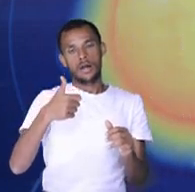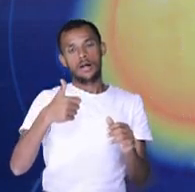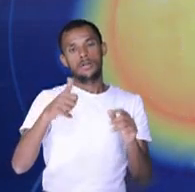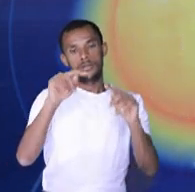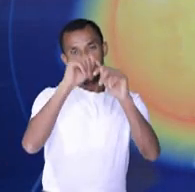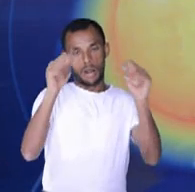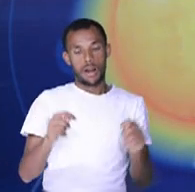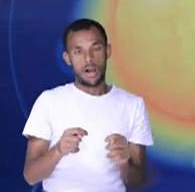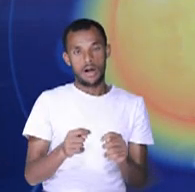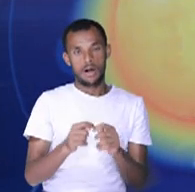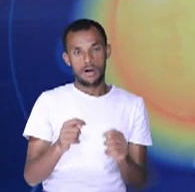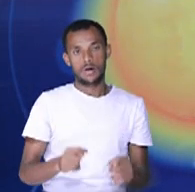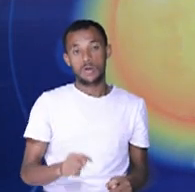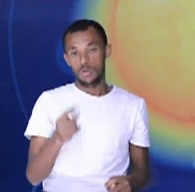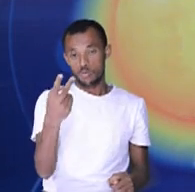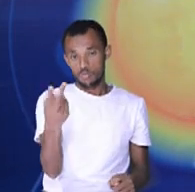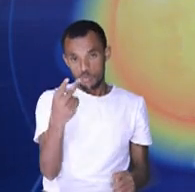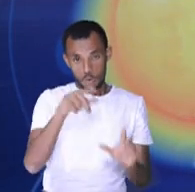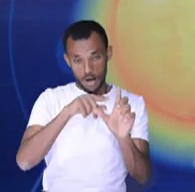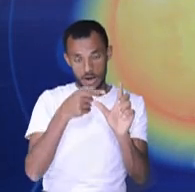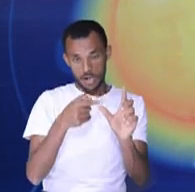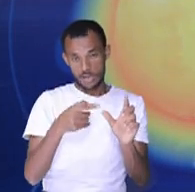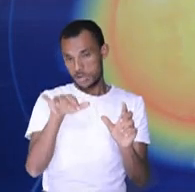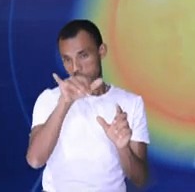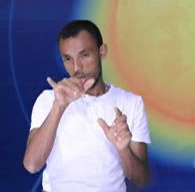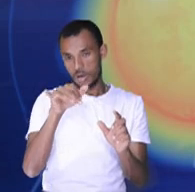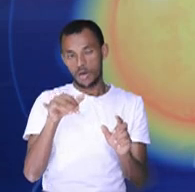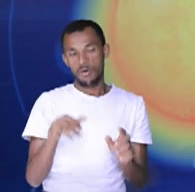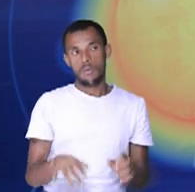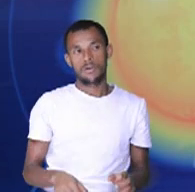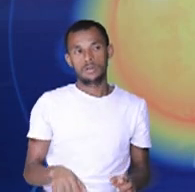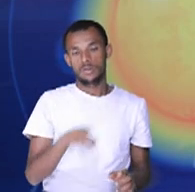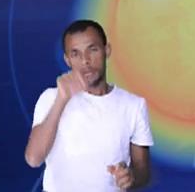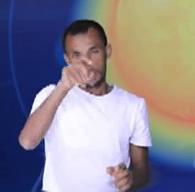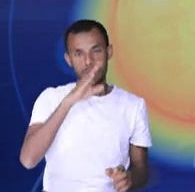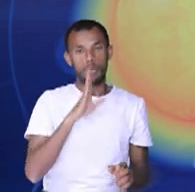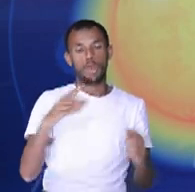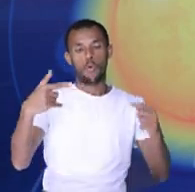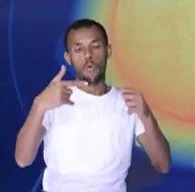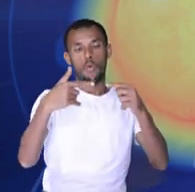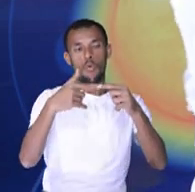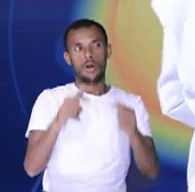in terms of this we can use they must be congruent.